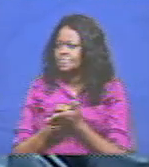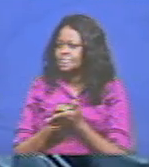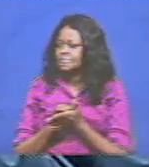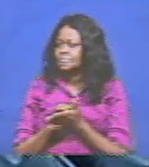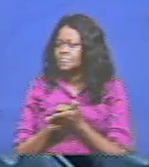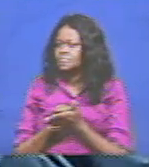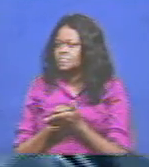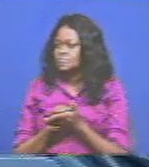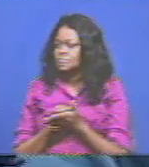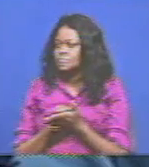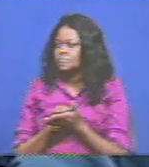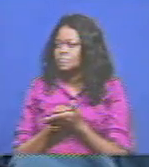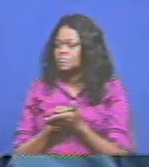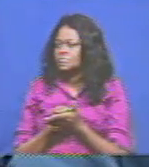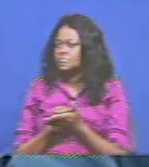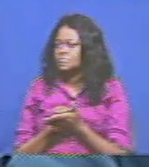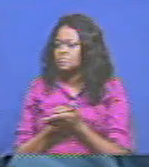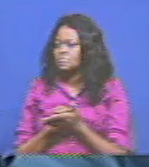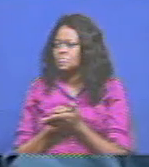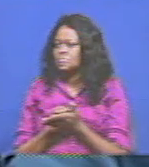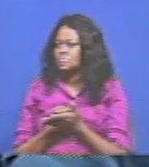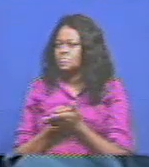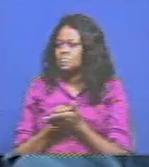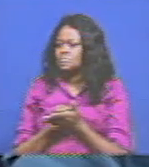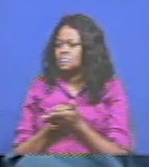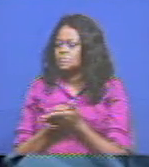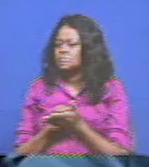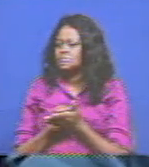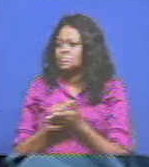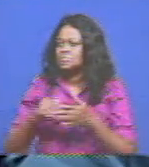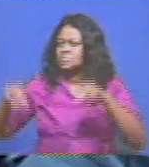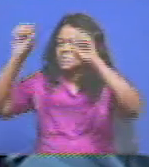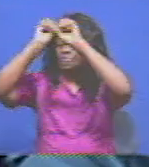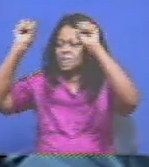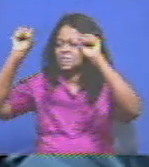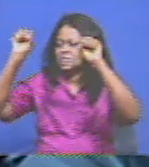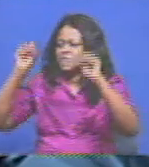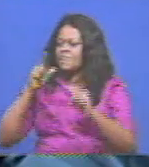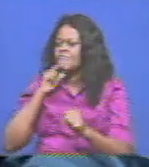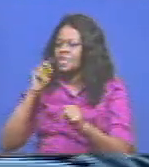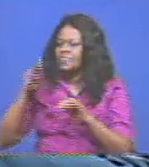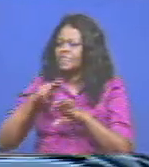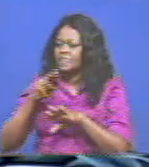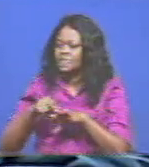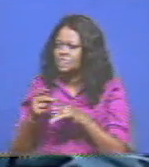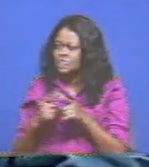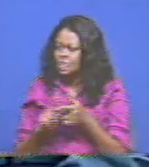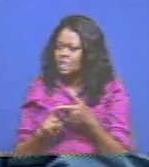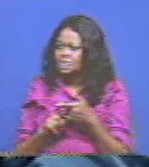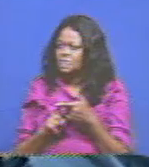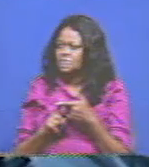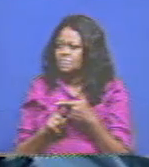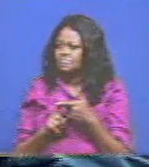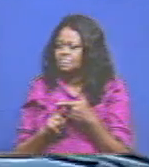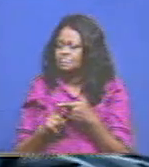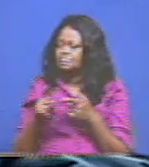lacks a point where, mm-hmm. because the head of state is the father of the nation. And what I can describe